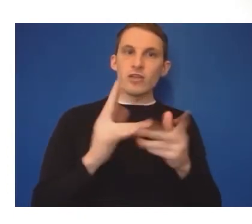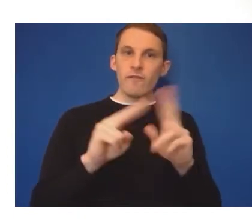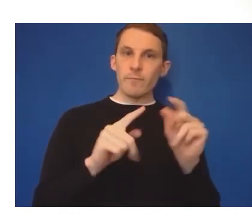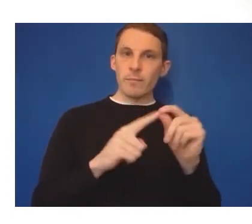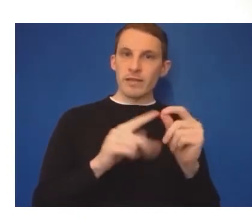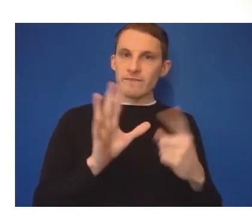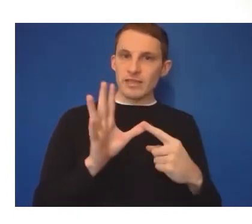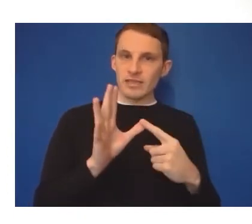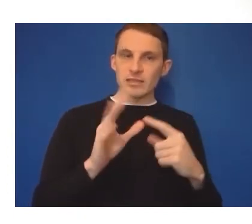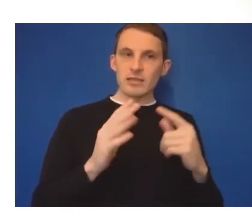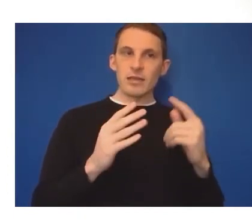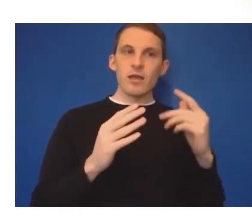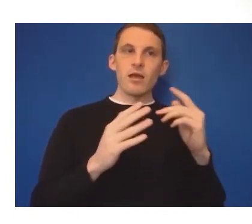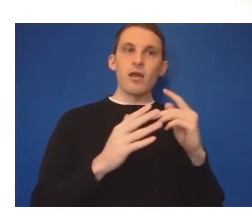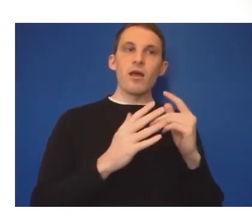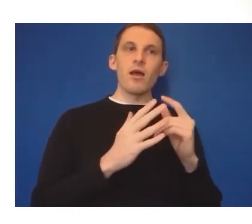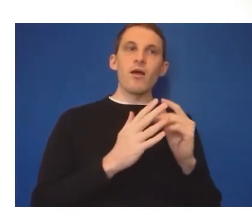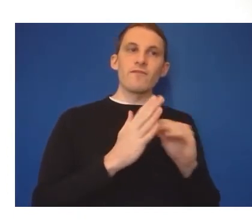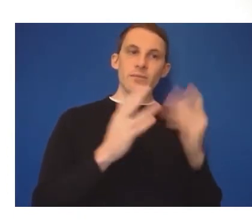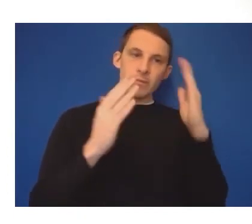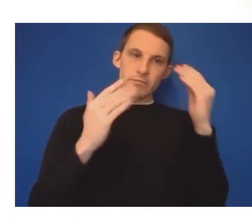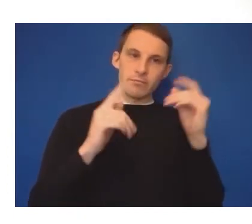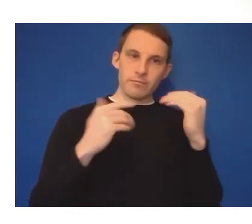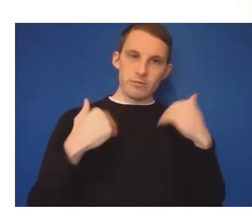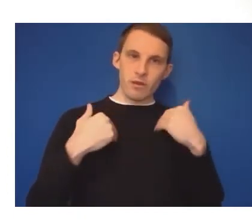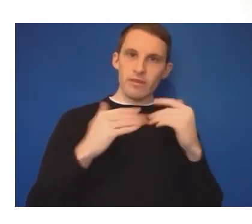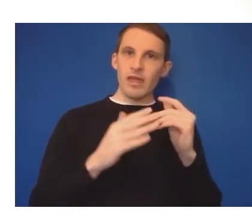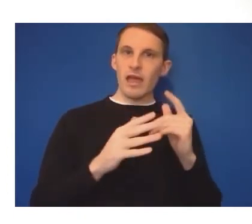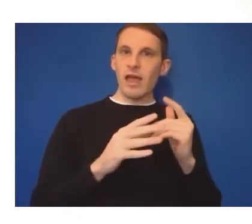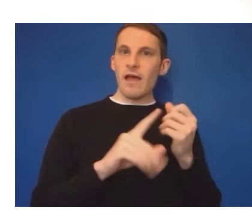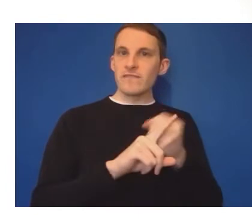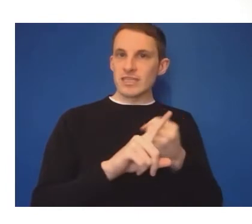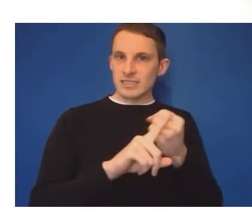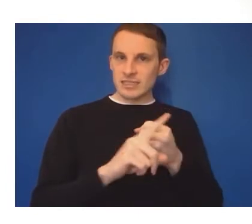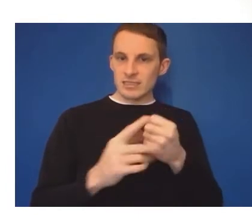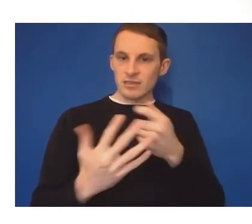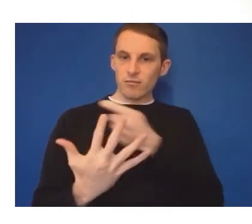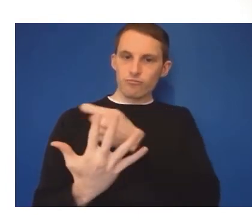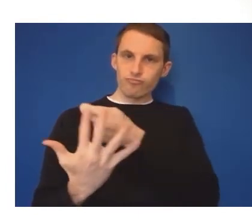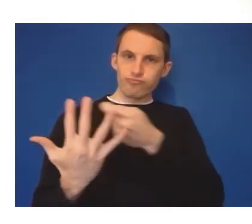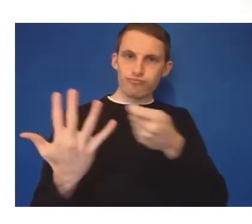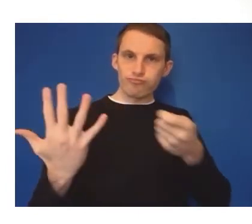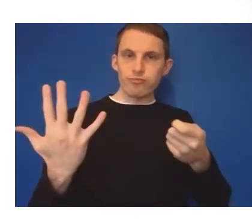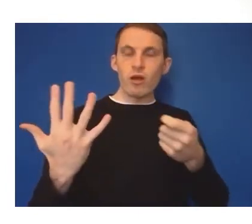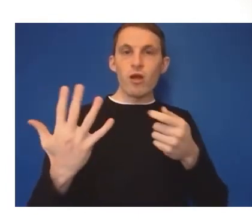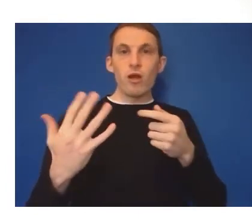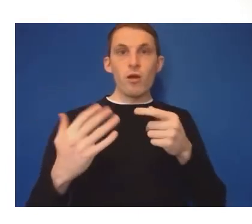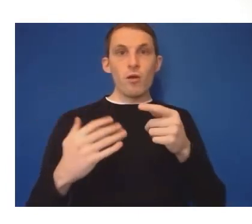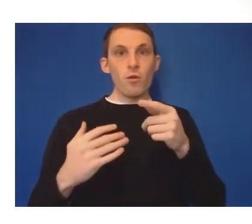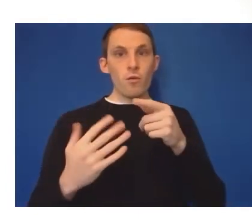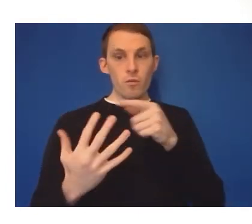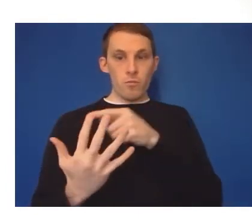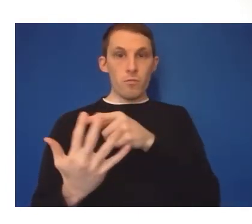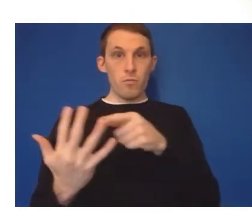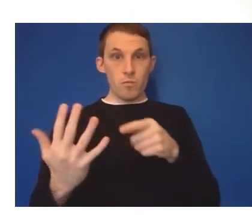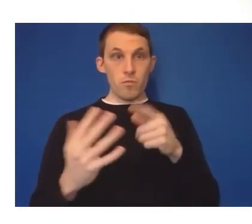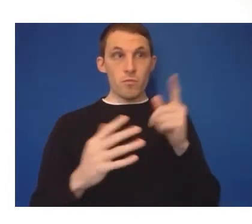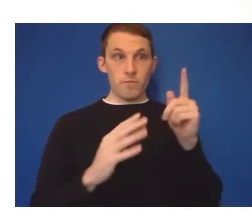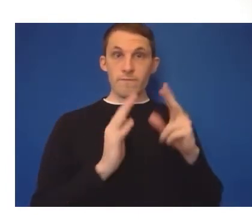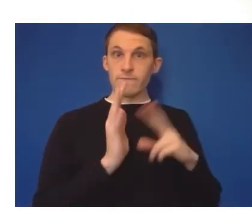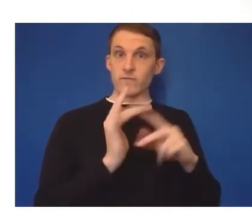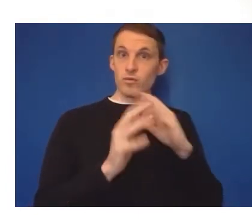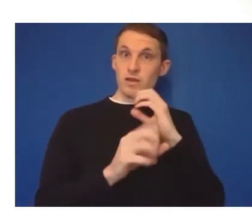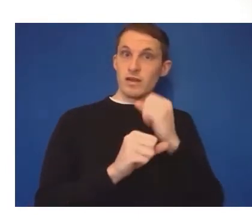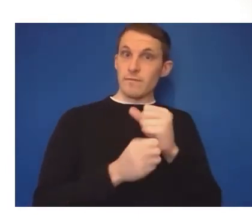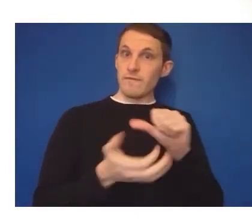Health Advocate, and Voice at the Table, which many of you will be aware of, is an initiative funded by the Victorian